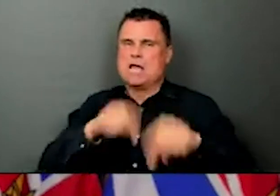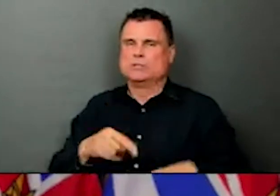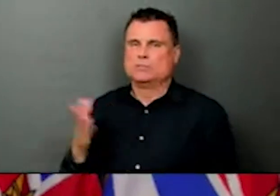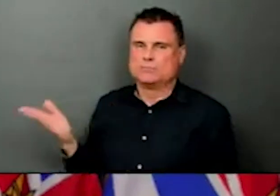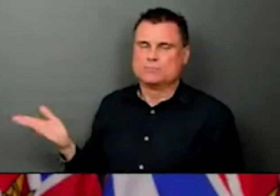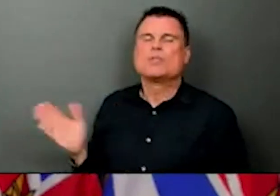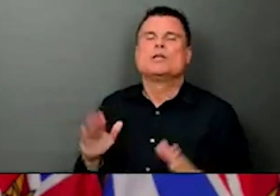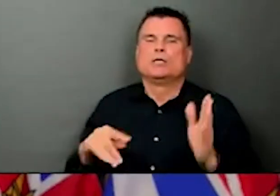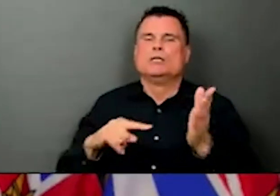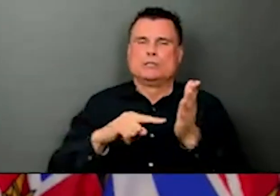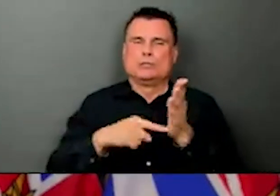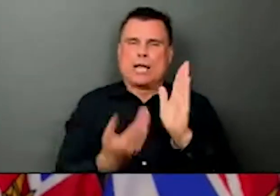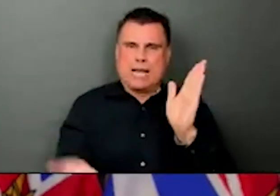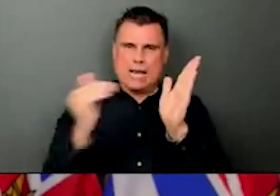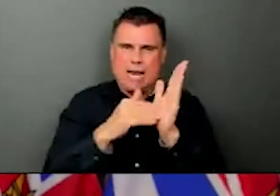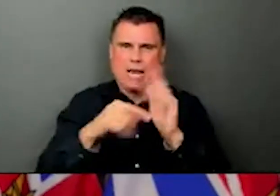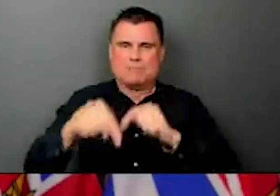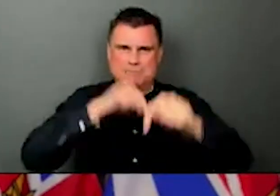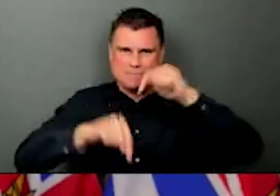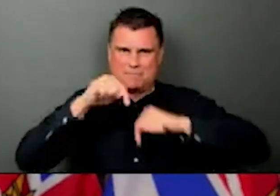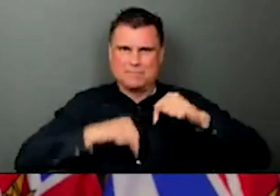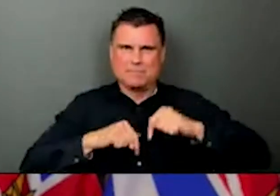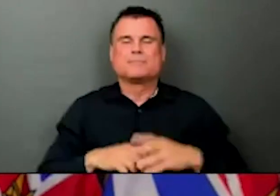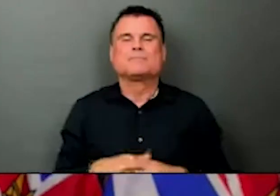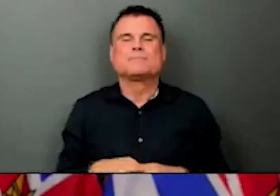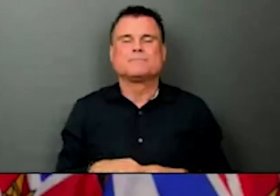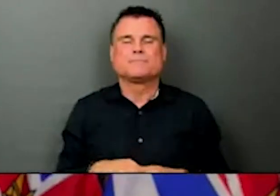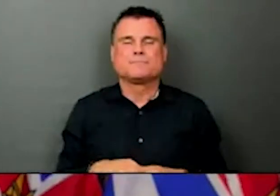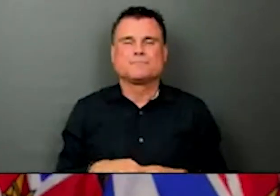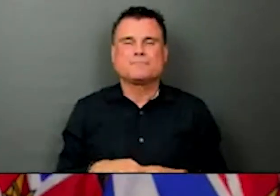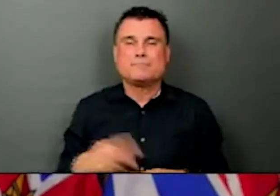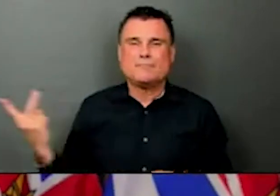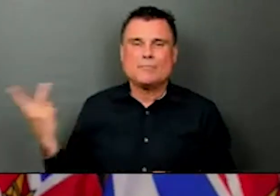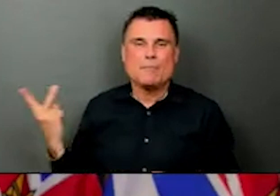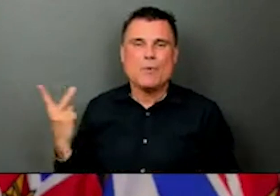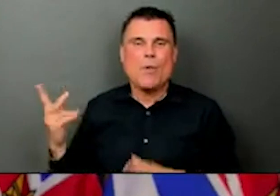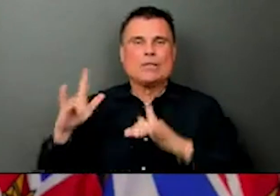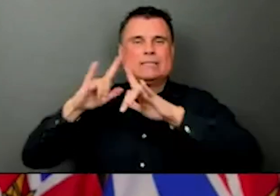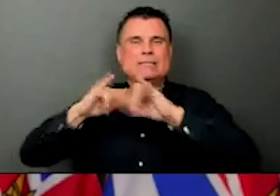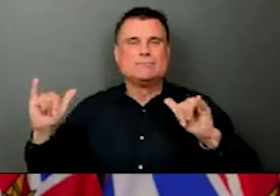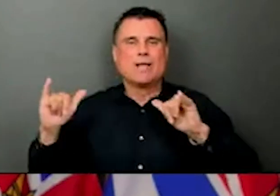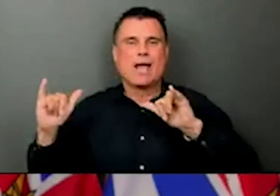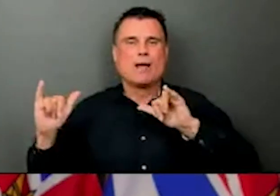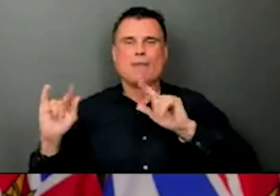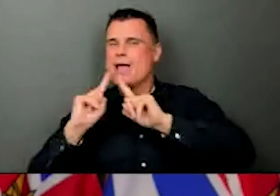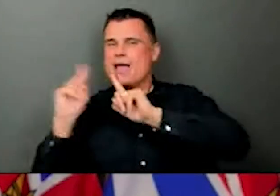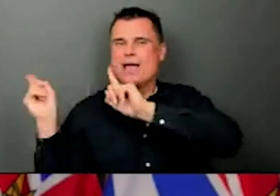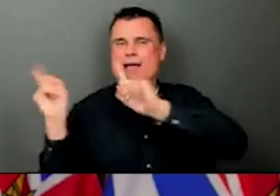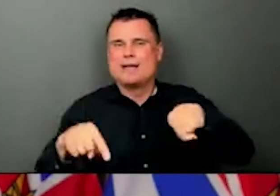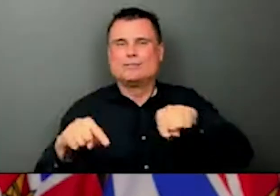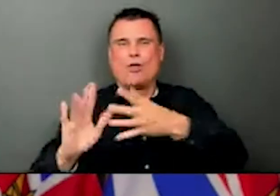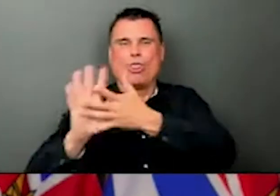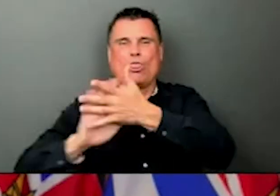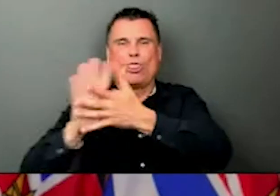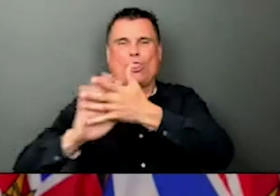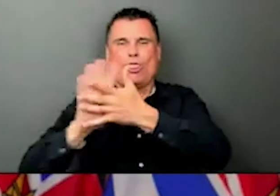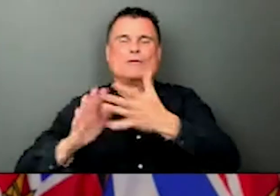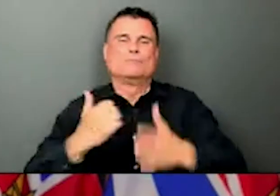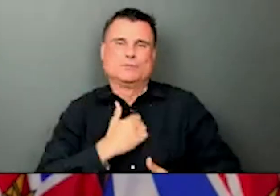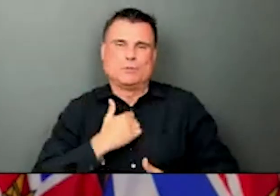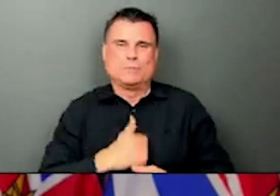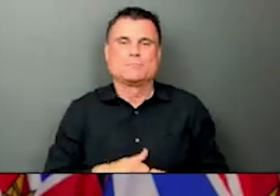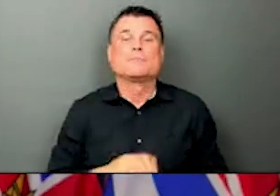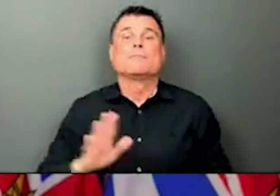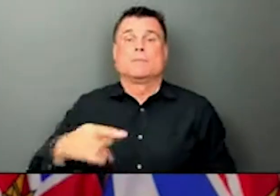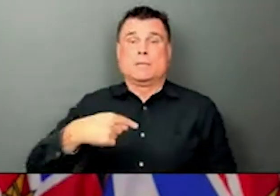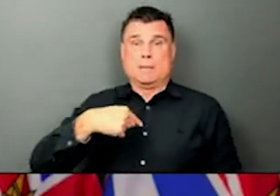because we had, I think, a technical issue. Just say, Rob, that I think that I'm not going to make any educated guesses. I think what we try